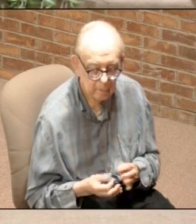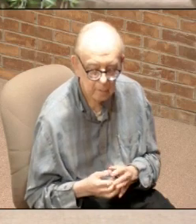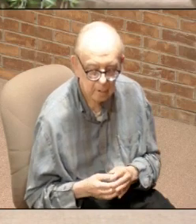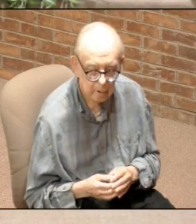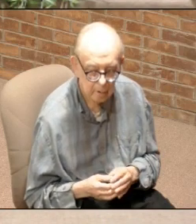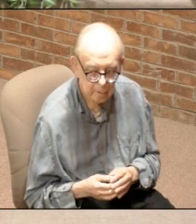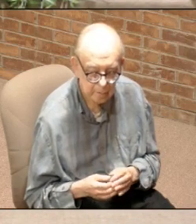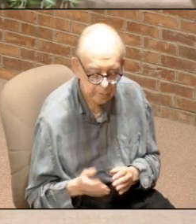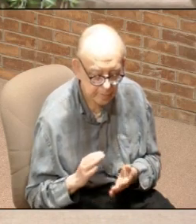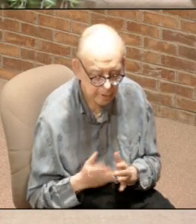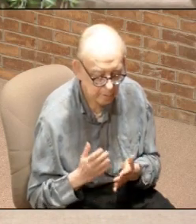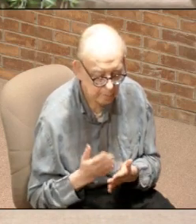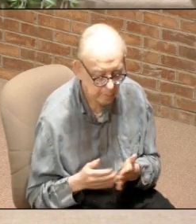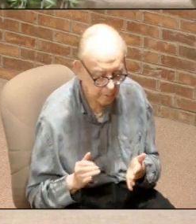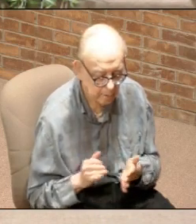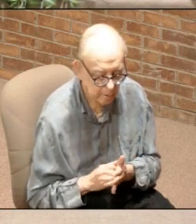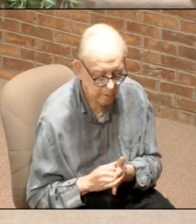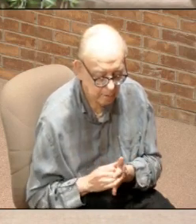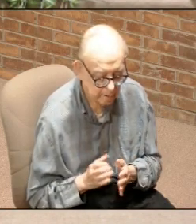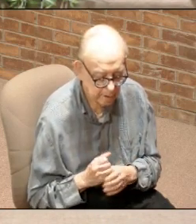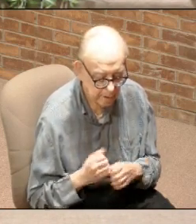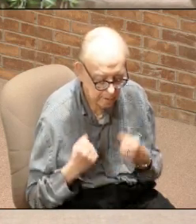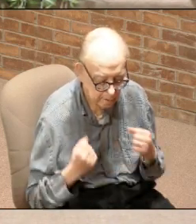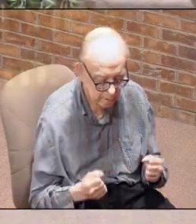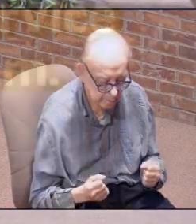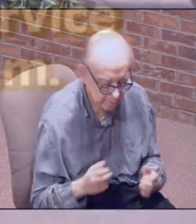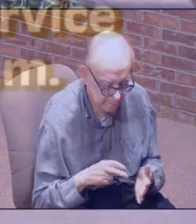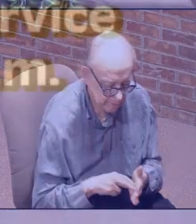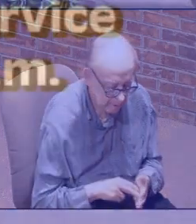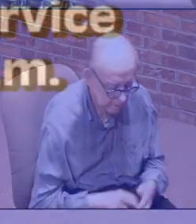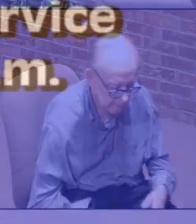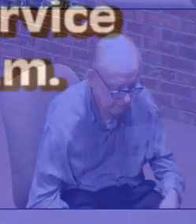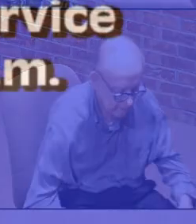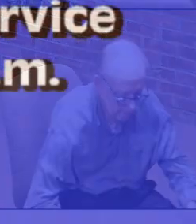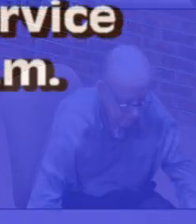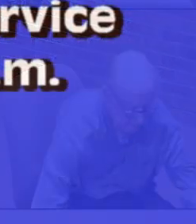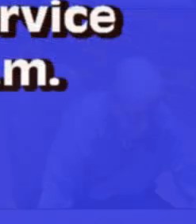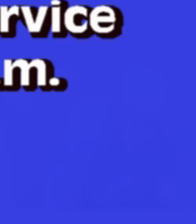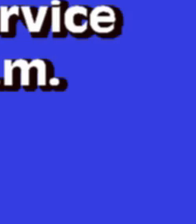a part of to gather strength from let's stand as they say